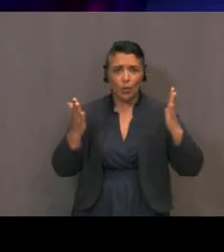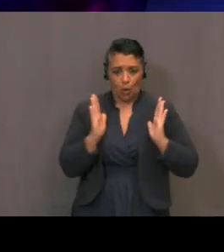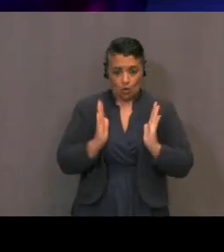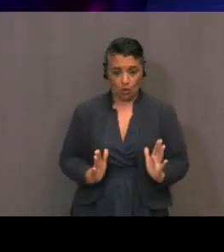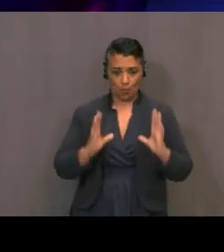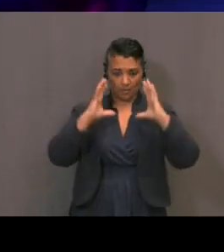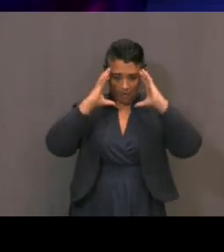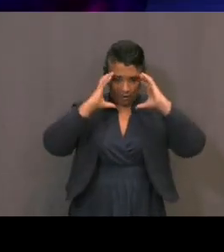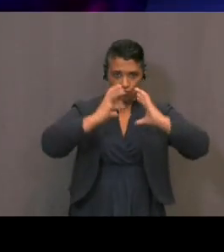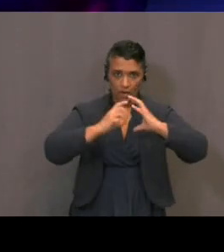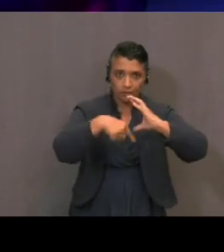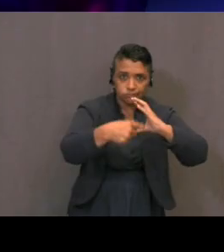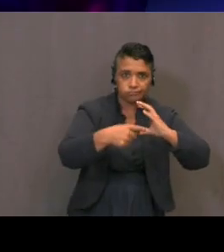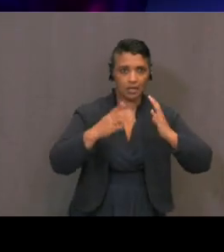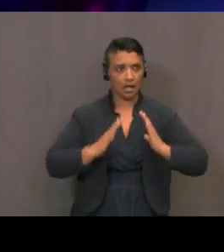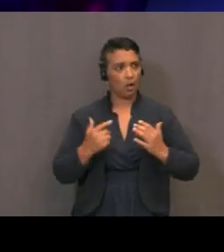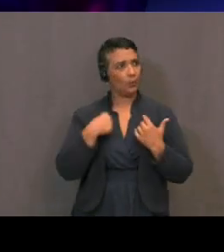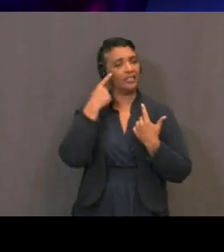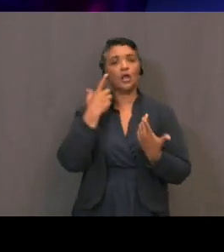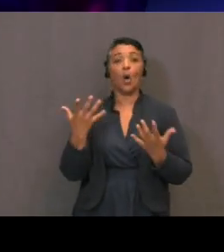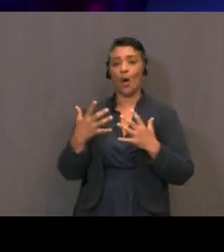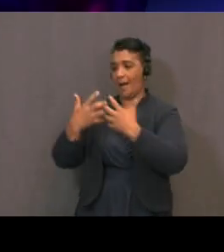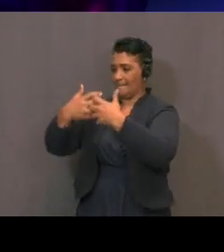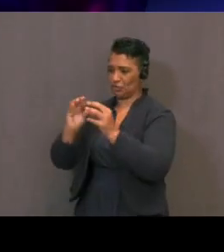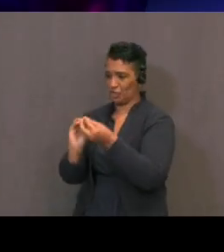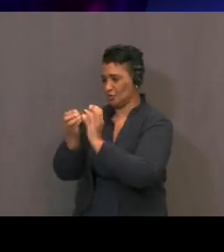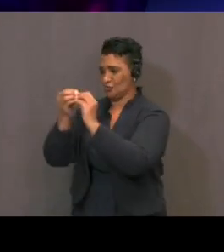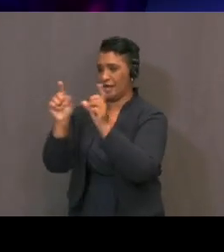of. So who are we to think that we can build a machine that can